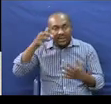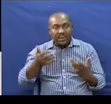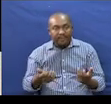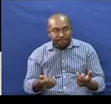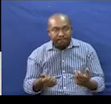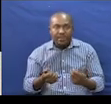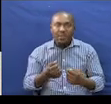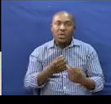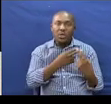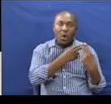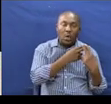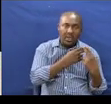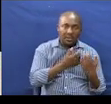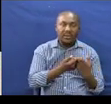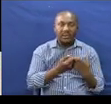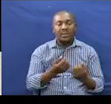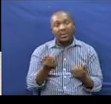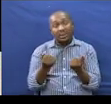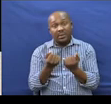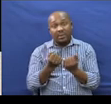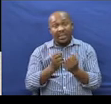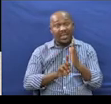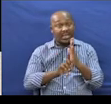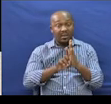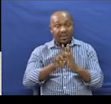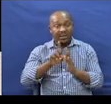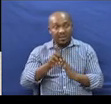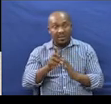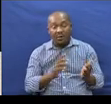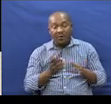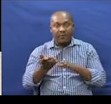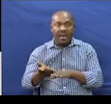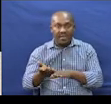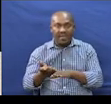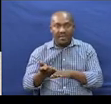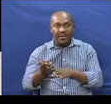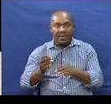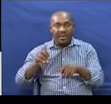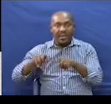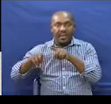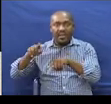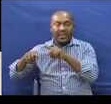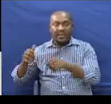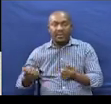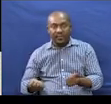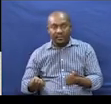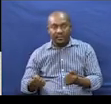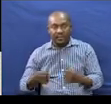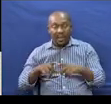the increase in death rate. Also, high infant mortality rate. Now, I want to talk about infant mortality